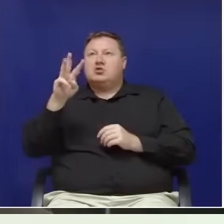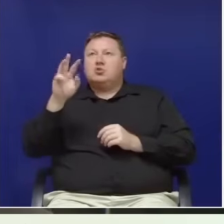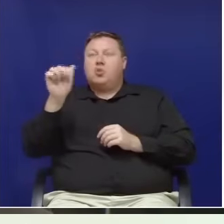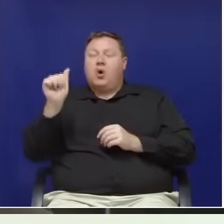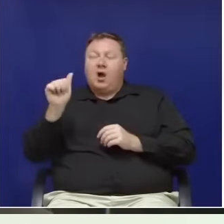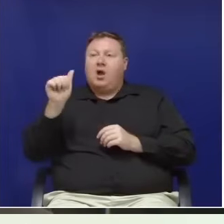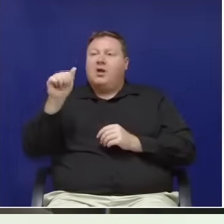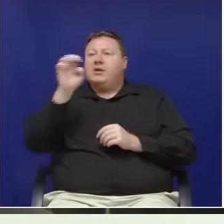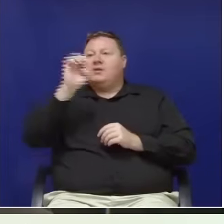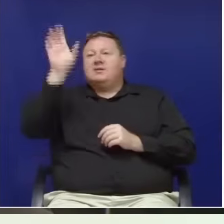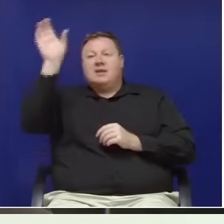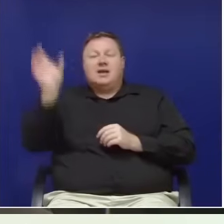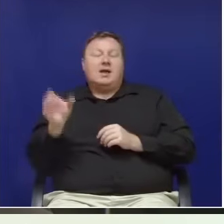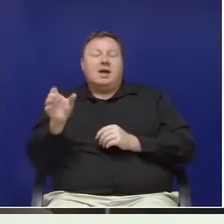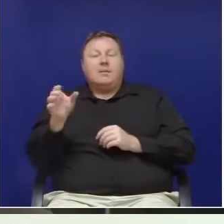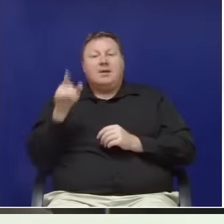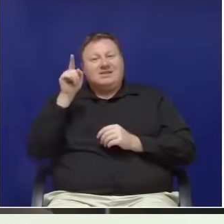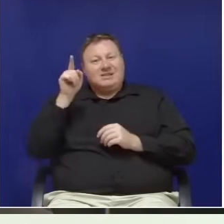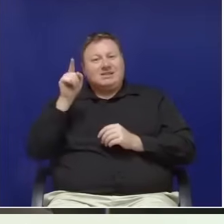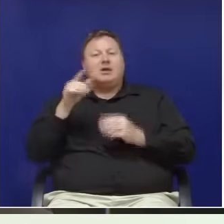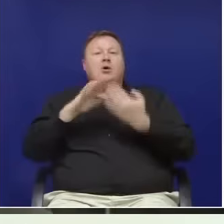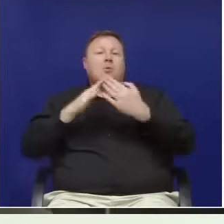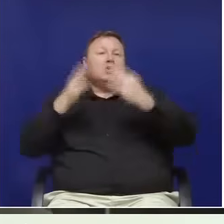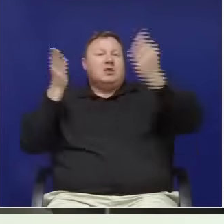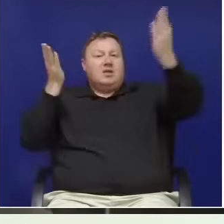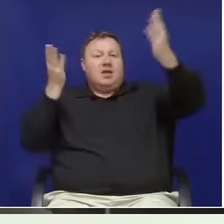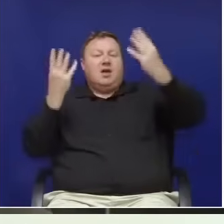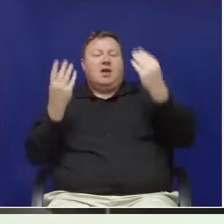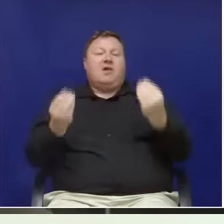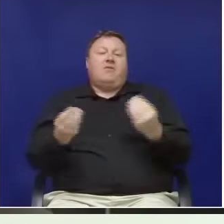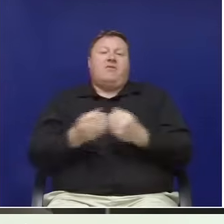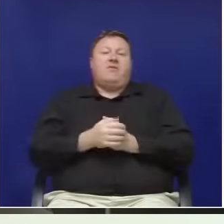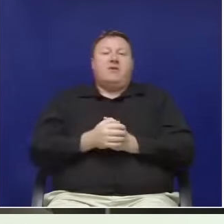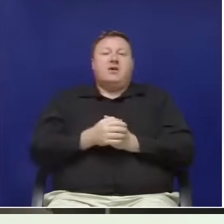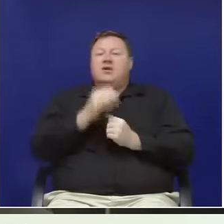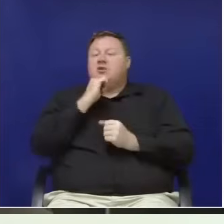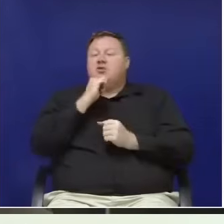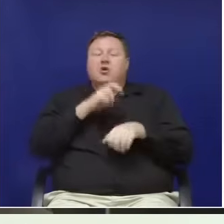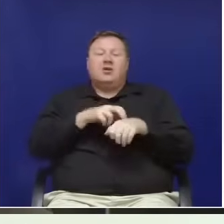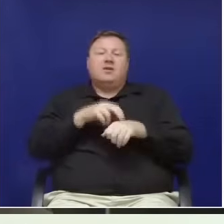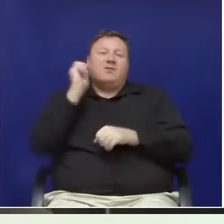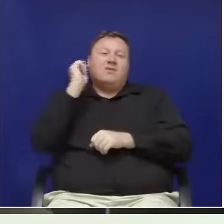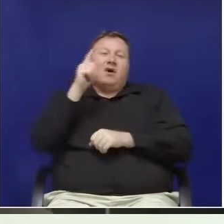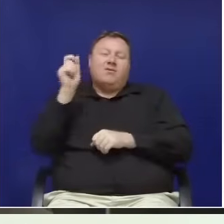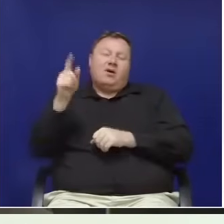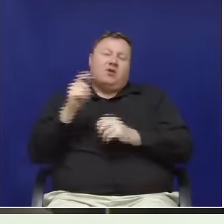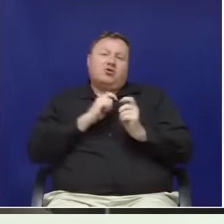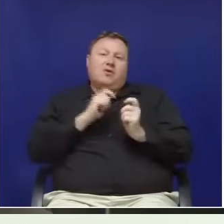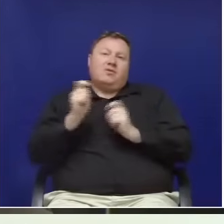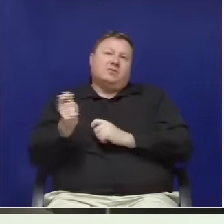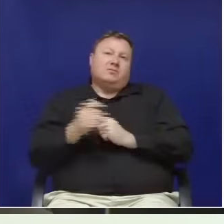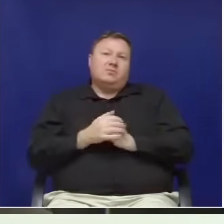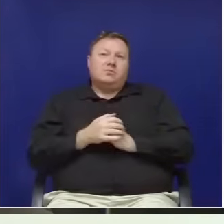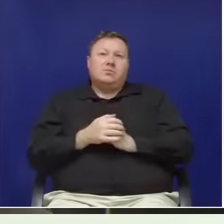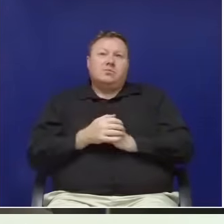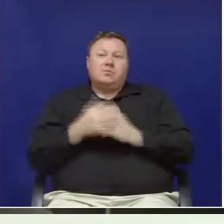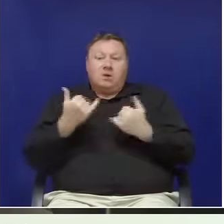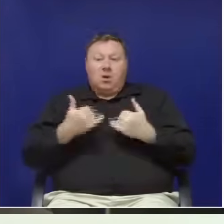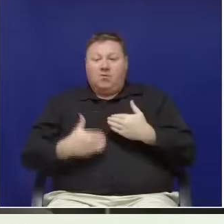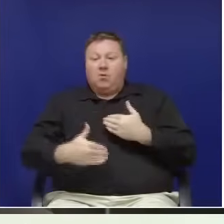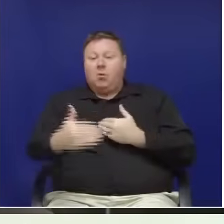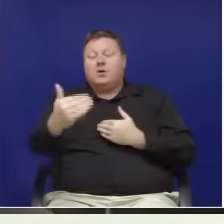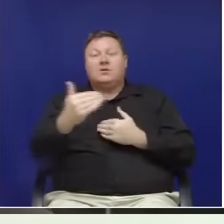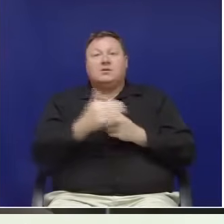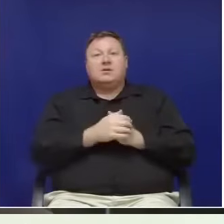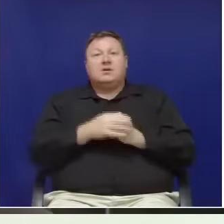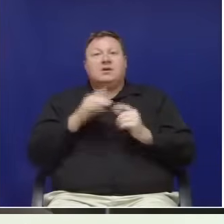replacement services within their own communities, eliminating the need to travel great distances. As we move forward, we are also